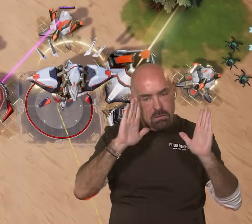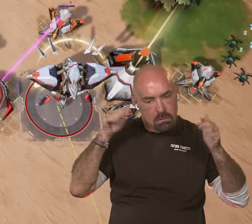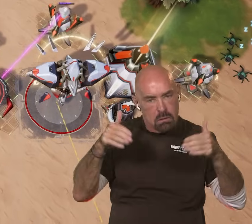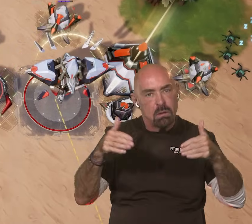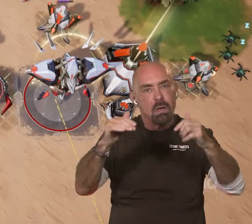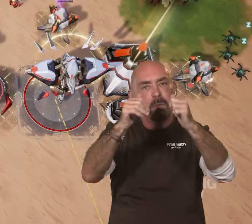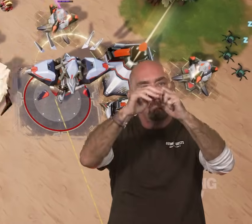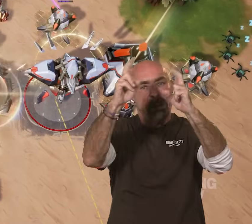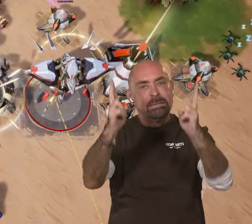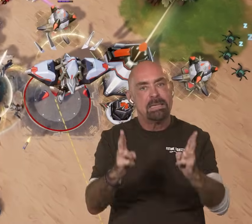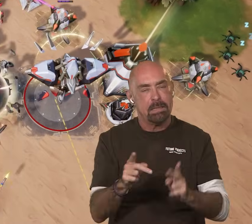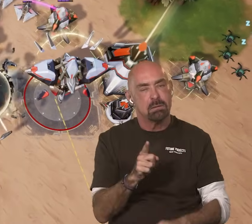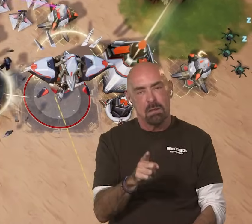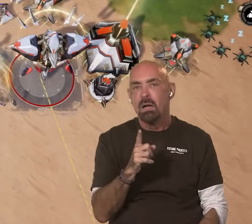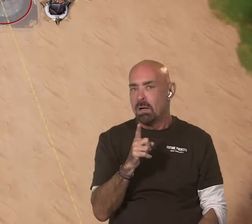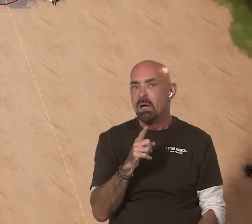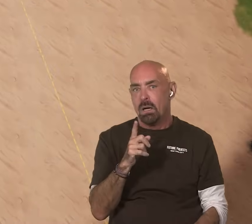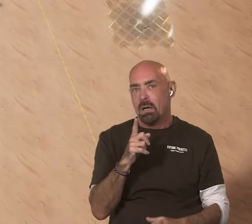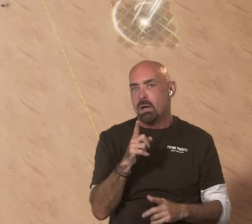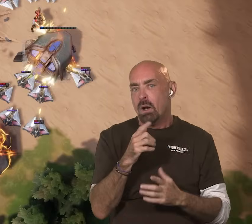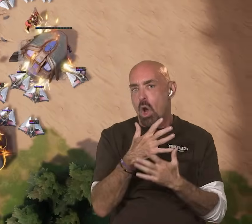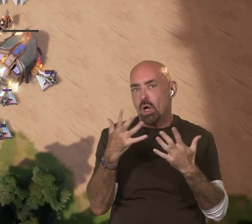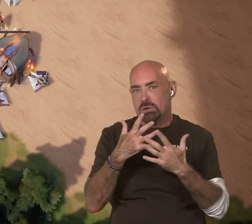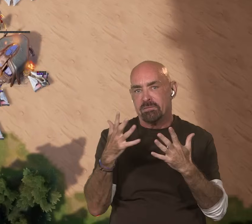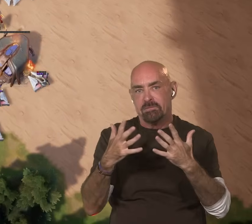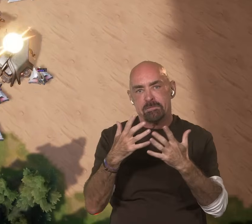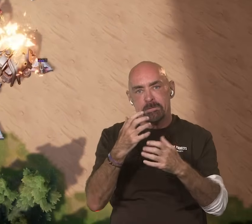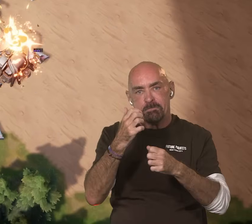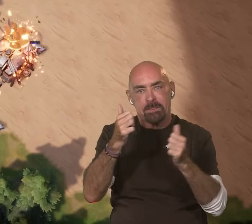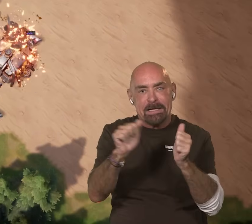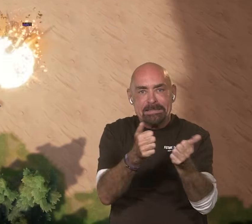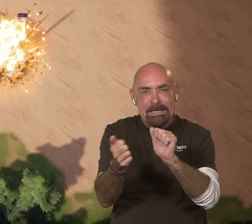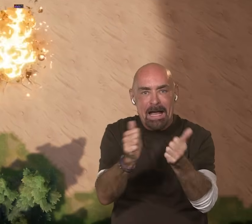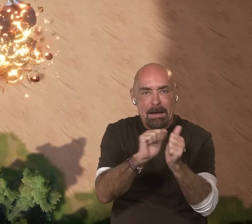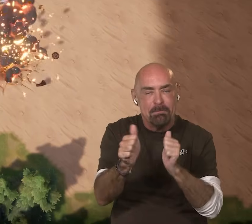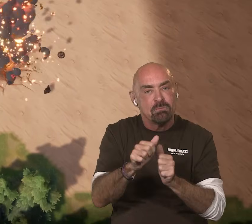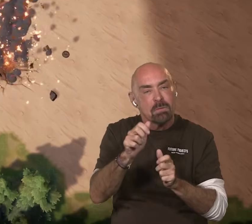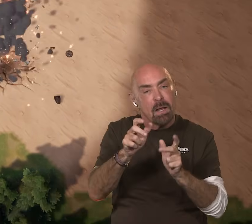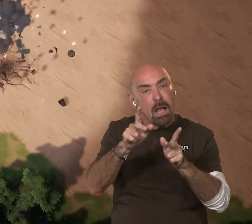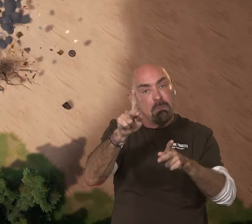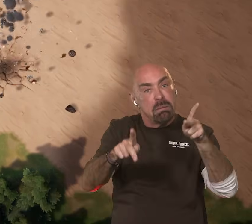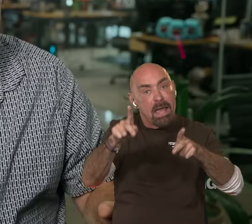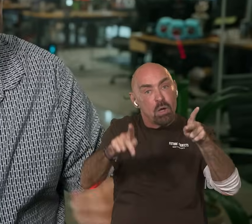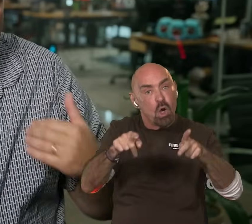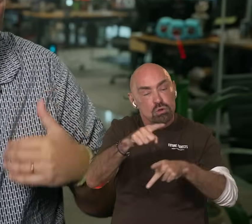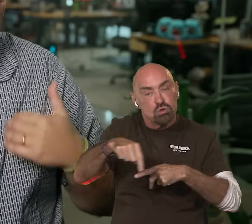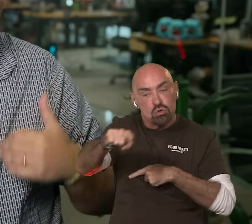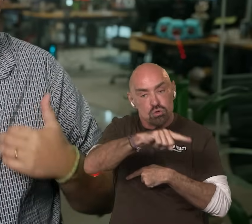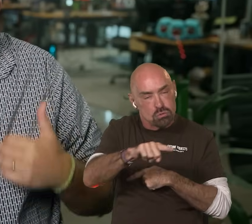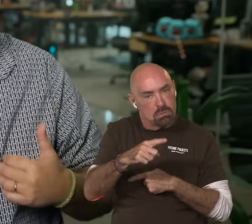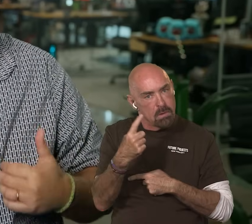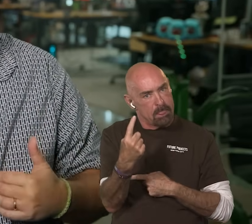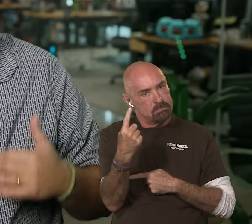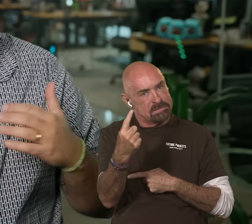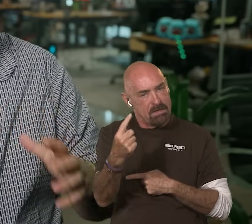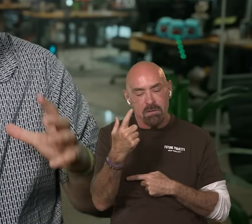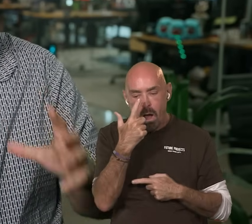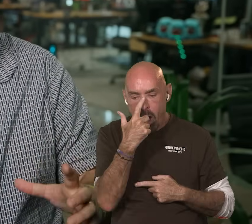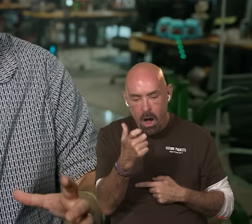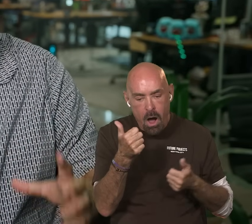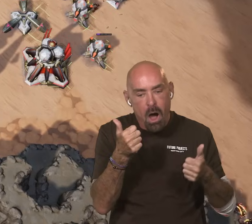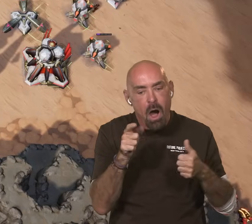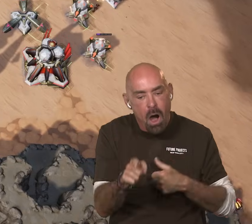the buildings themselves. There's going to be a lot of emergent gameplay that players will discover on their own that we are not planning for. And